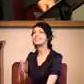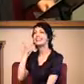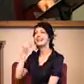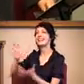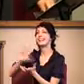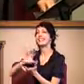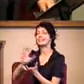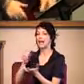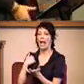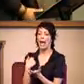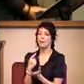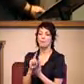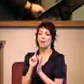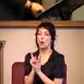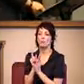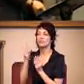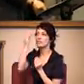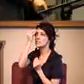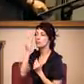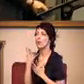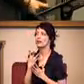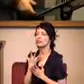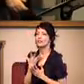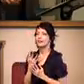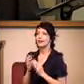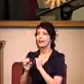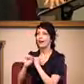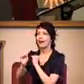I had a moment, I'm sorry.